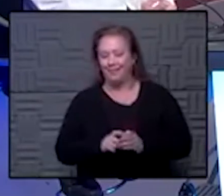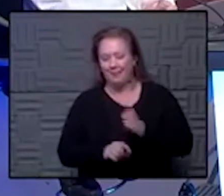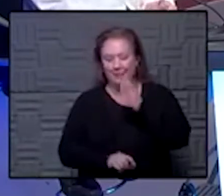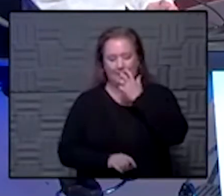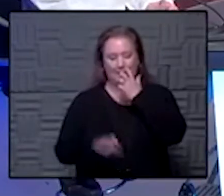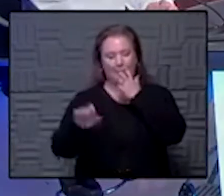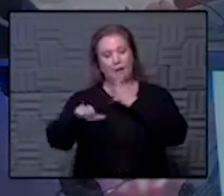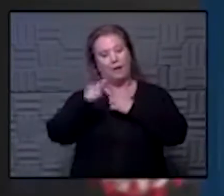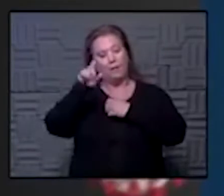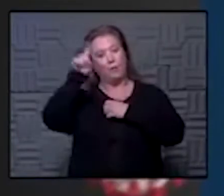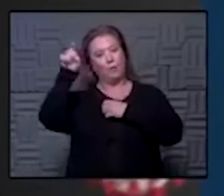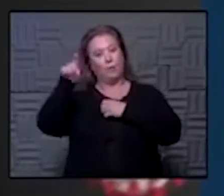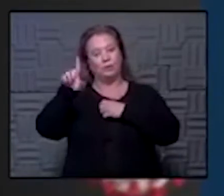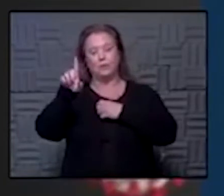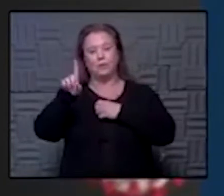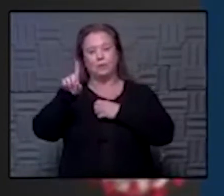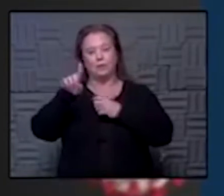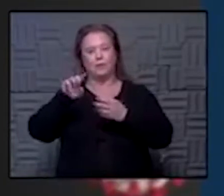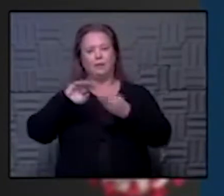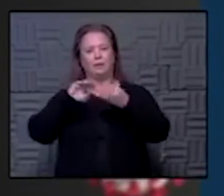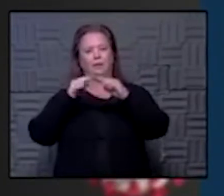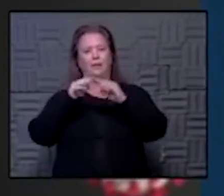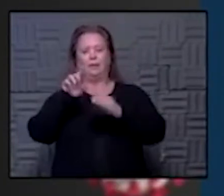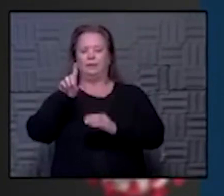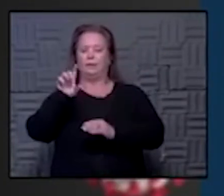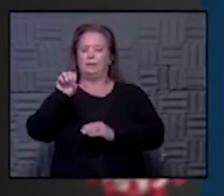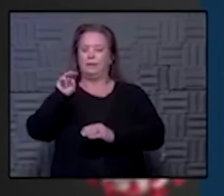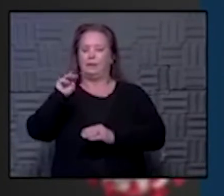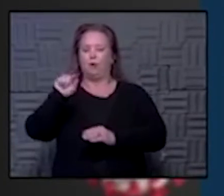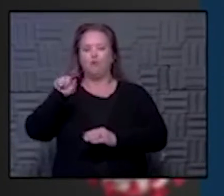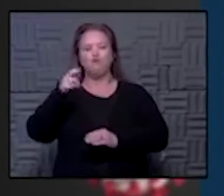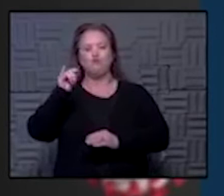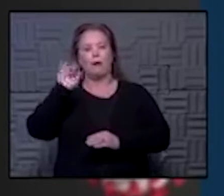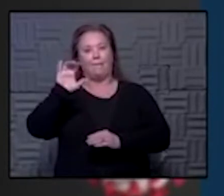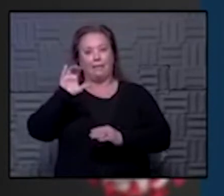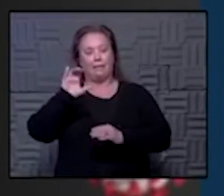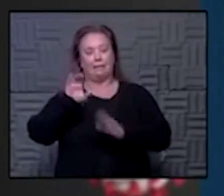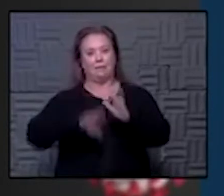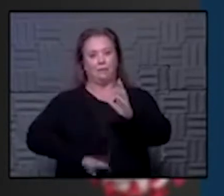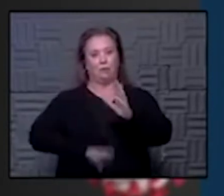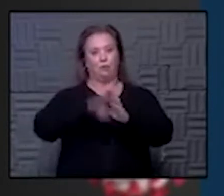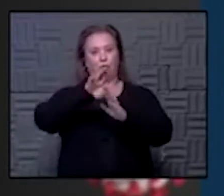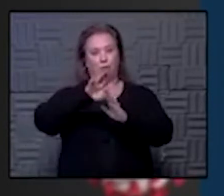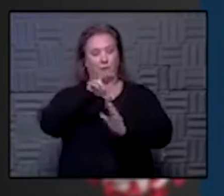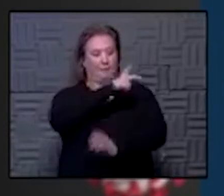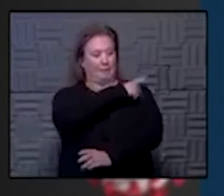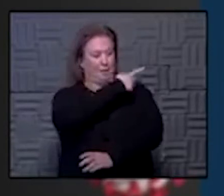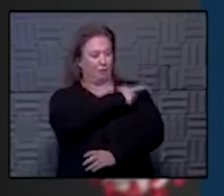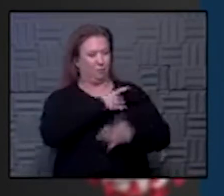question. What are the demographics around the current surge that we're in? Are patients still